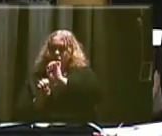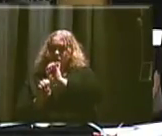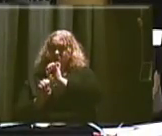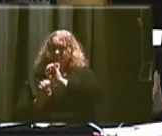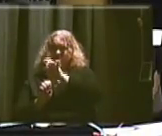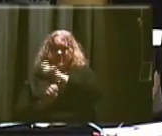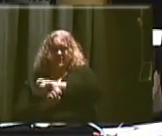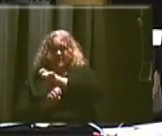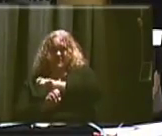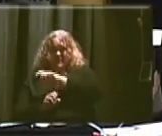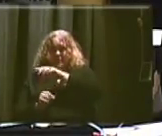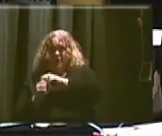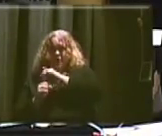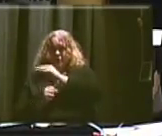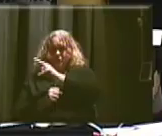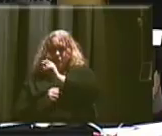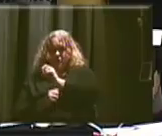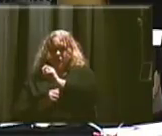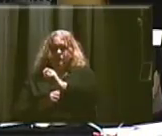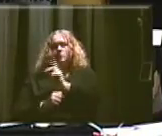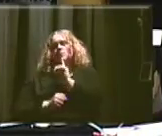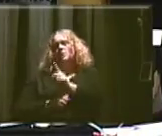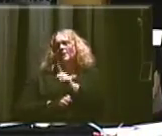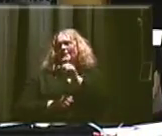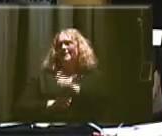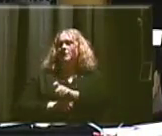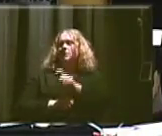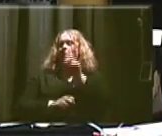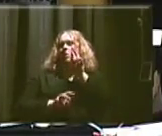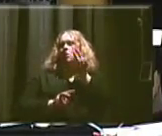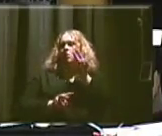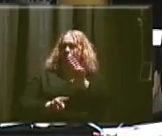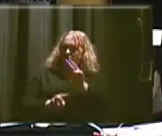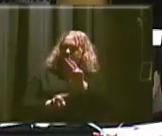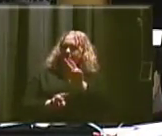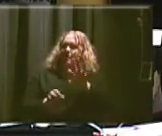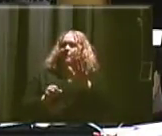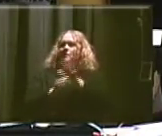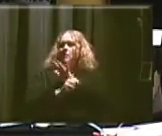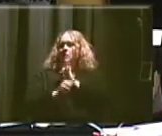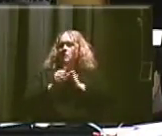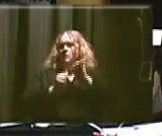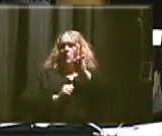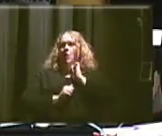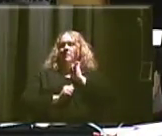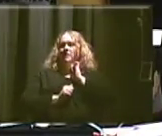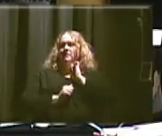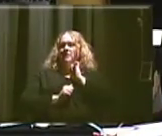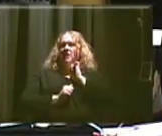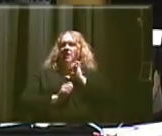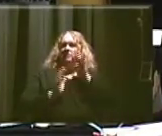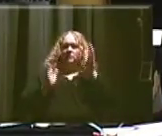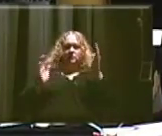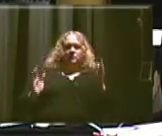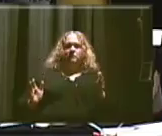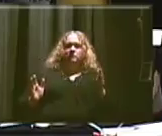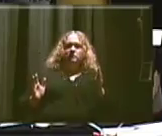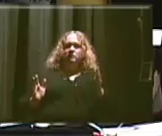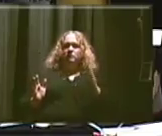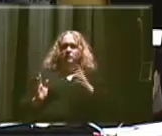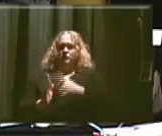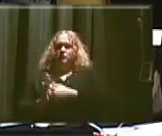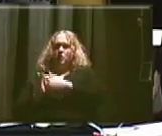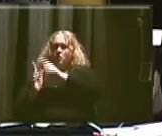I think you have to look at the entire performance of the term as part of your review.